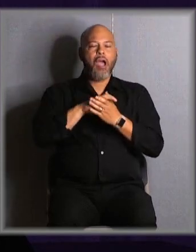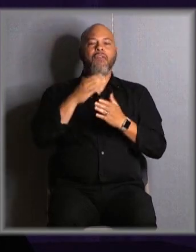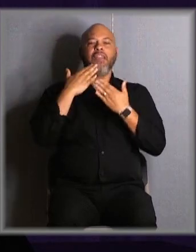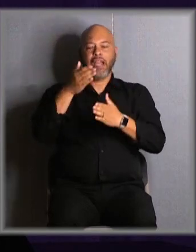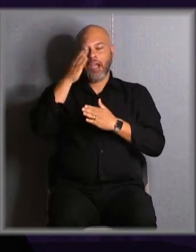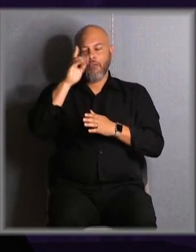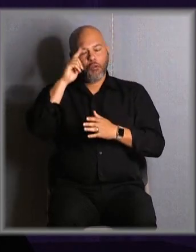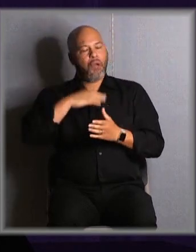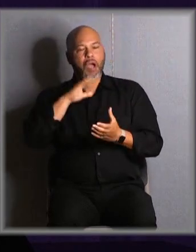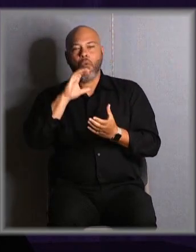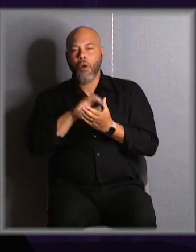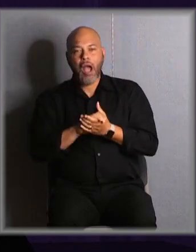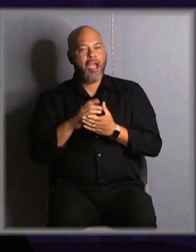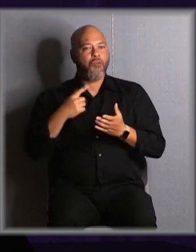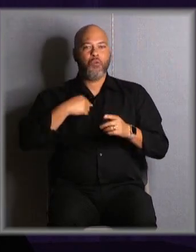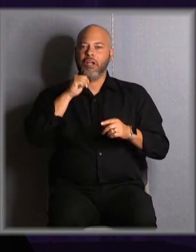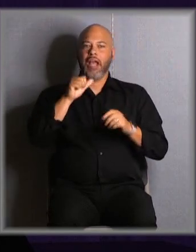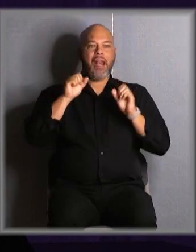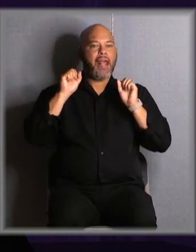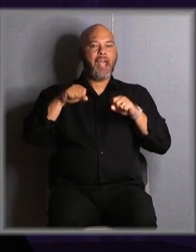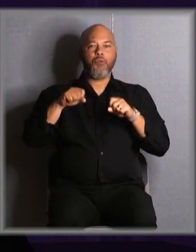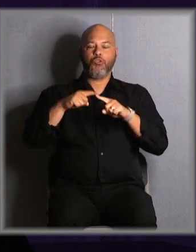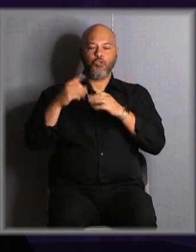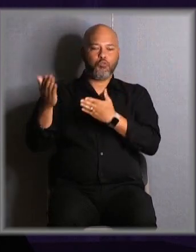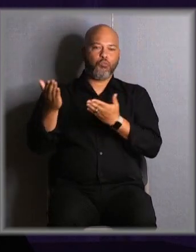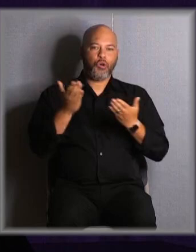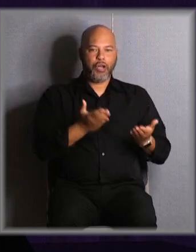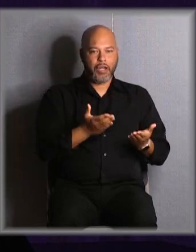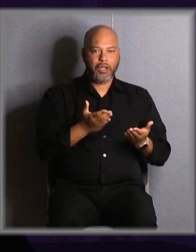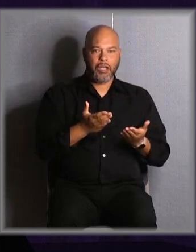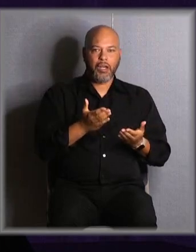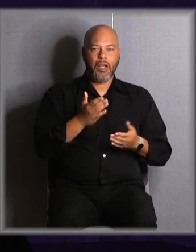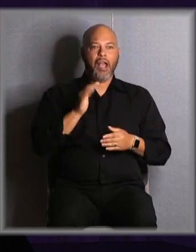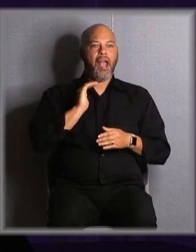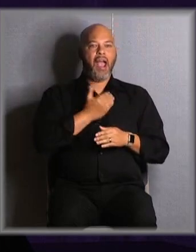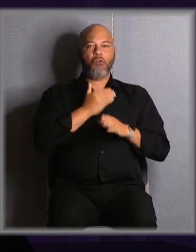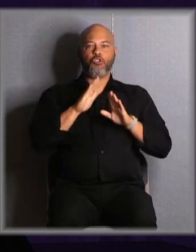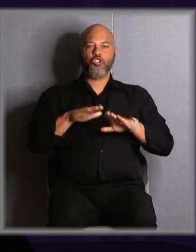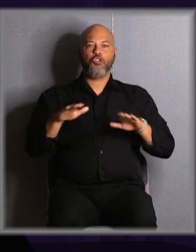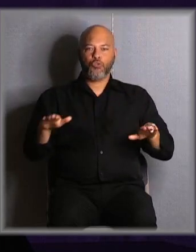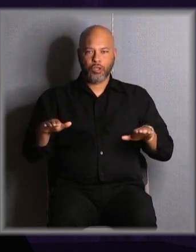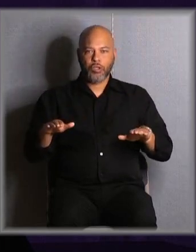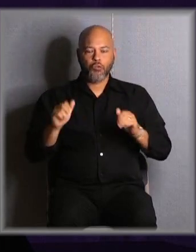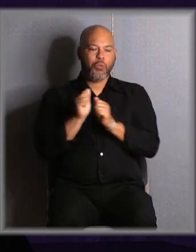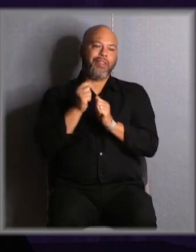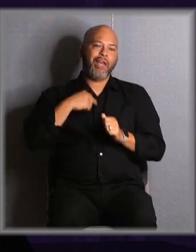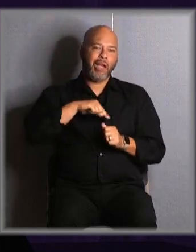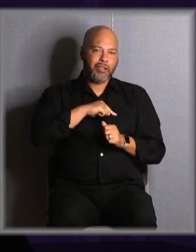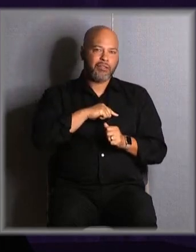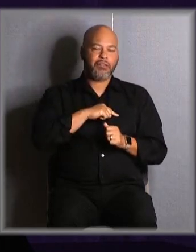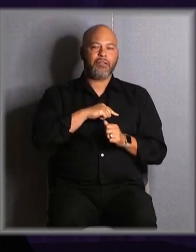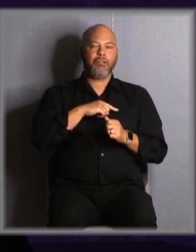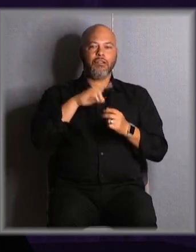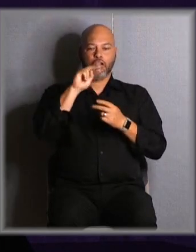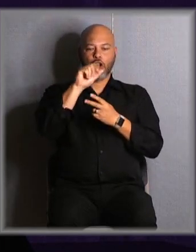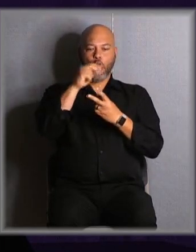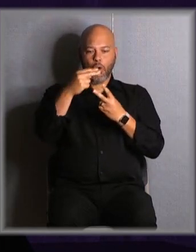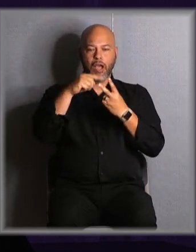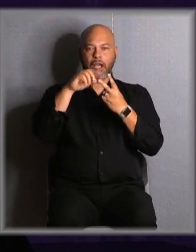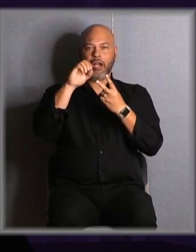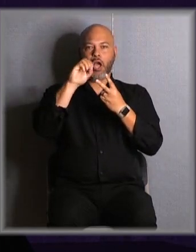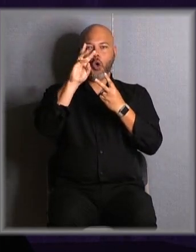wife. Amen. We were not able to bring our children with us, Noah and Owen.